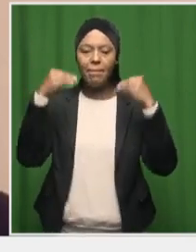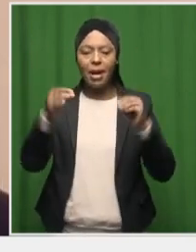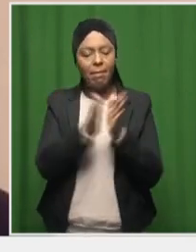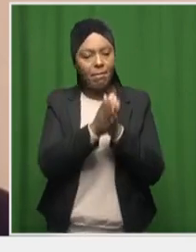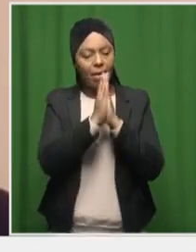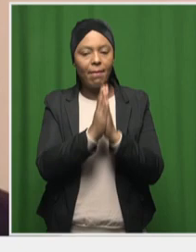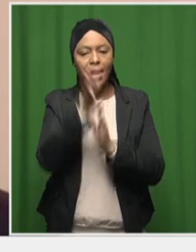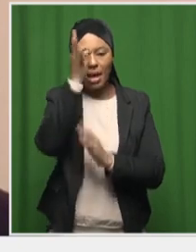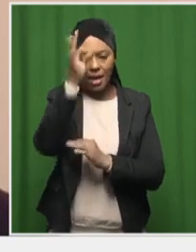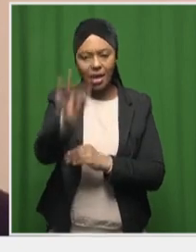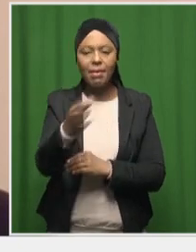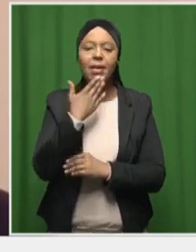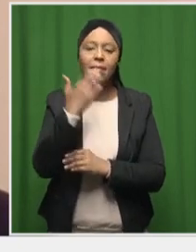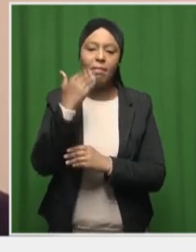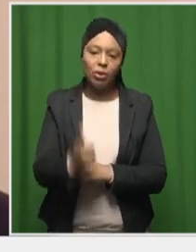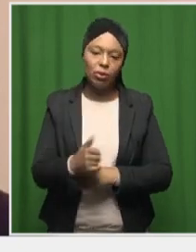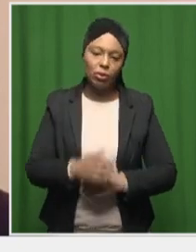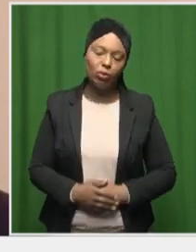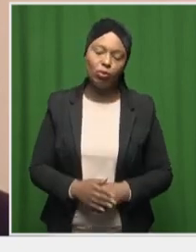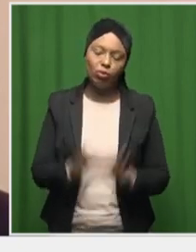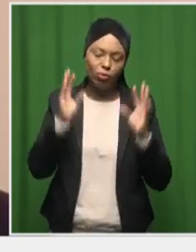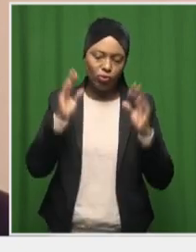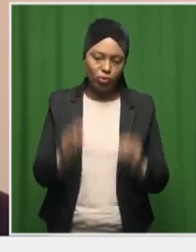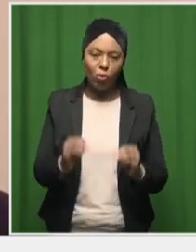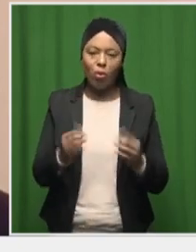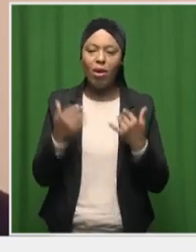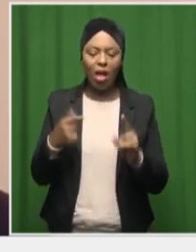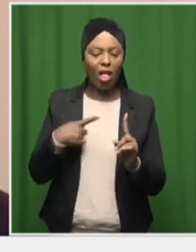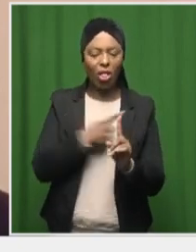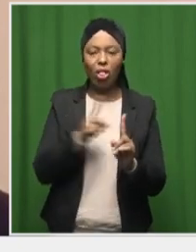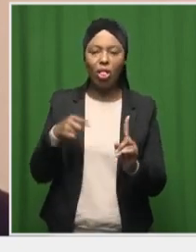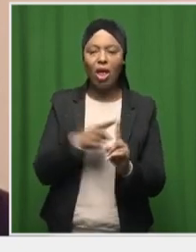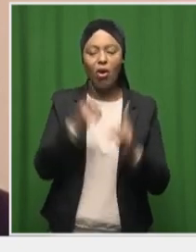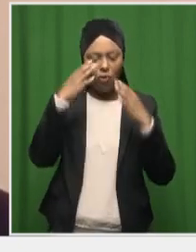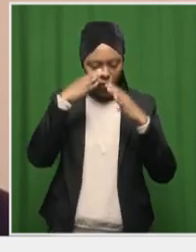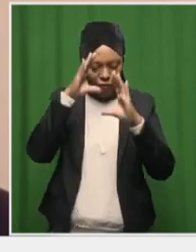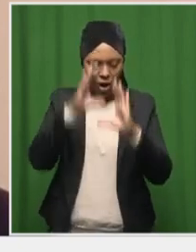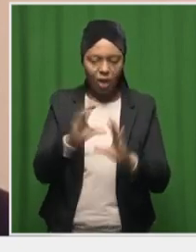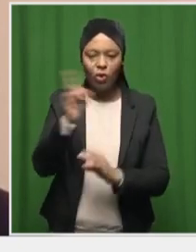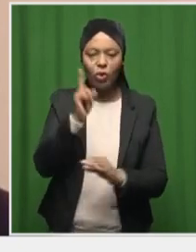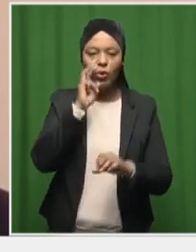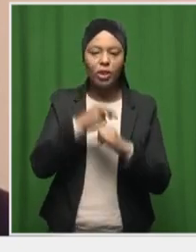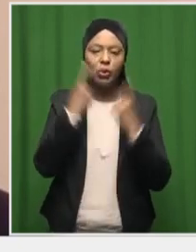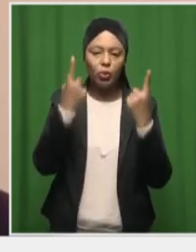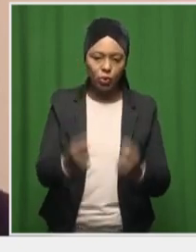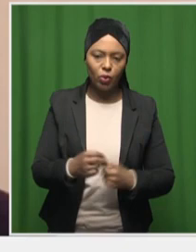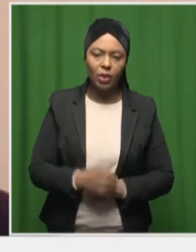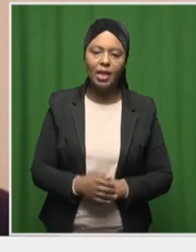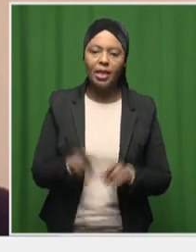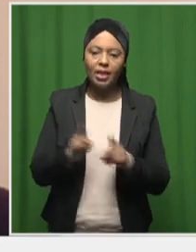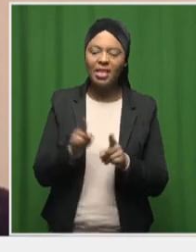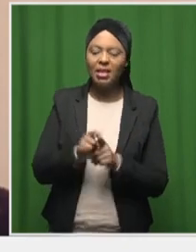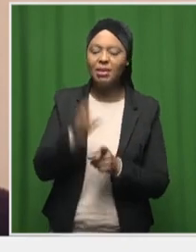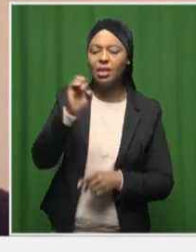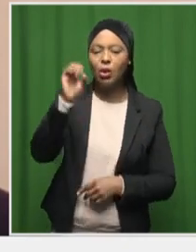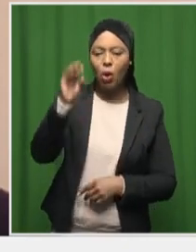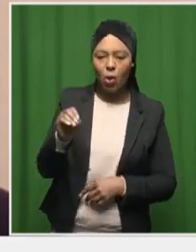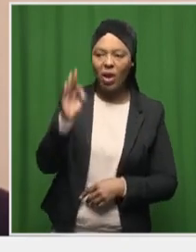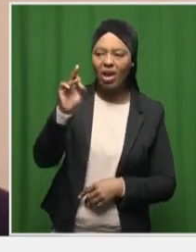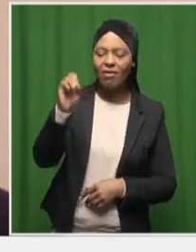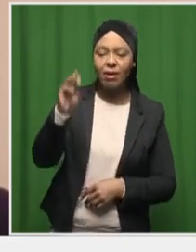government, stop diverting, focus on what you need to be doing. I'm referring to the CEO of FNB, the